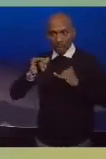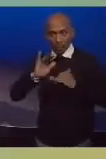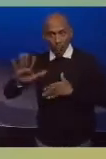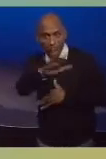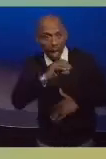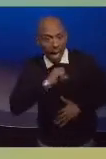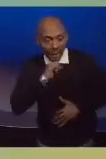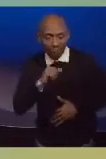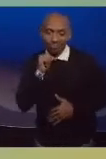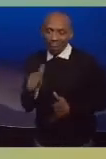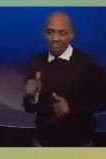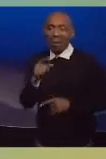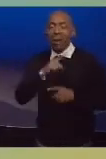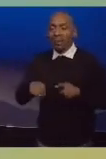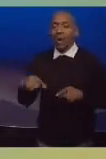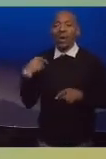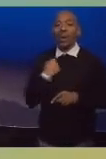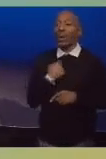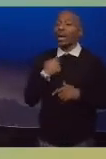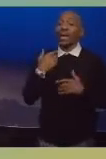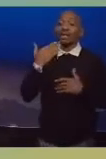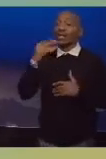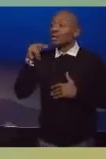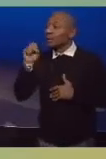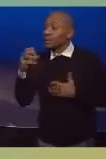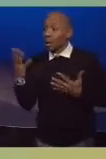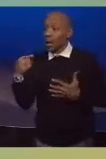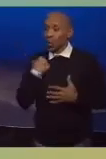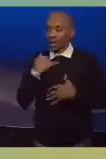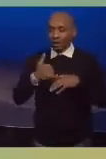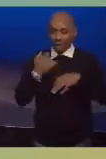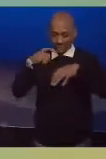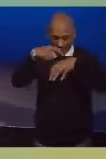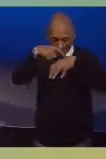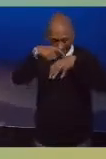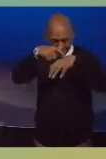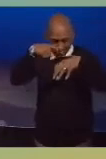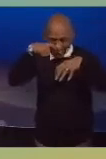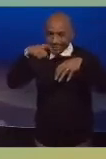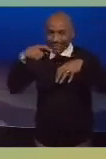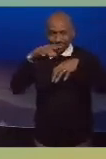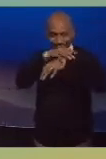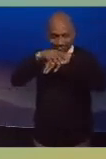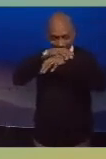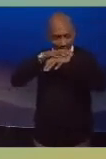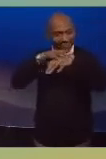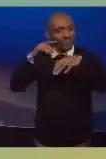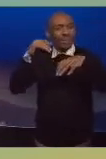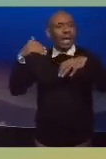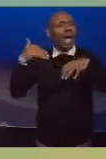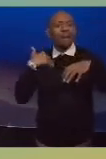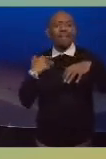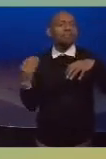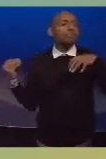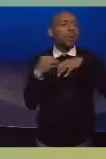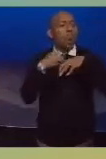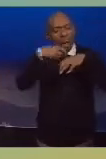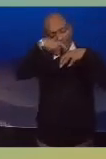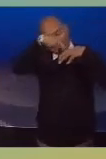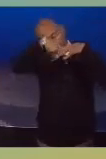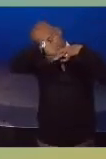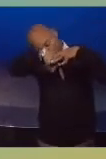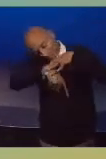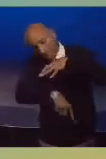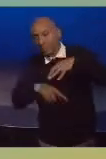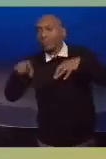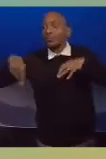And the good news is we're just scratching the surface of what's next, what this next generation is capable of. In